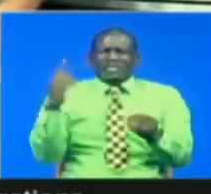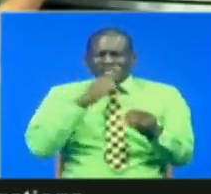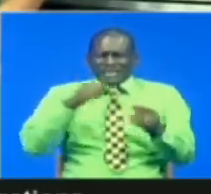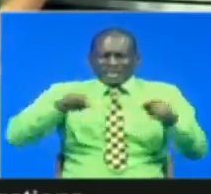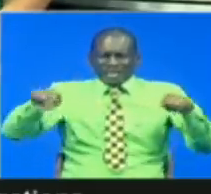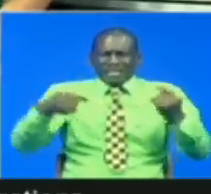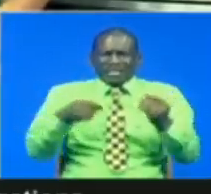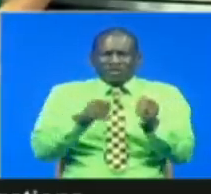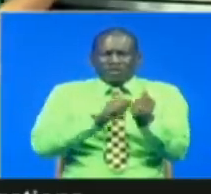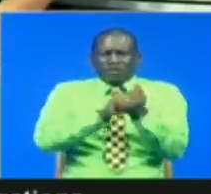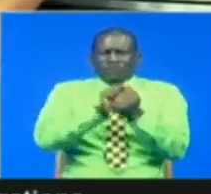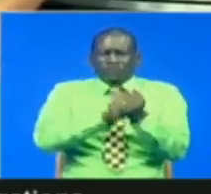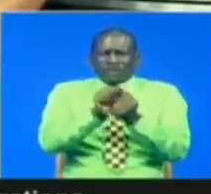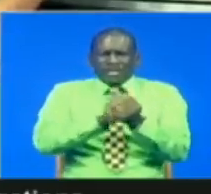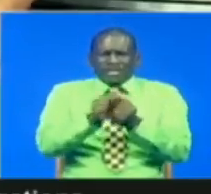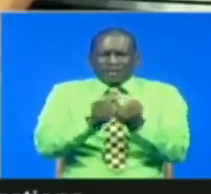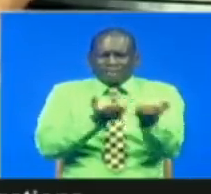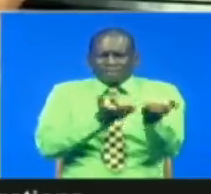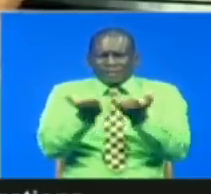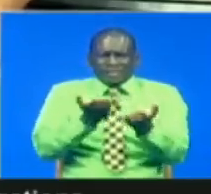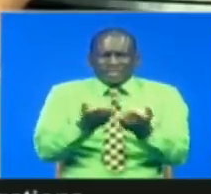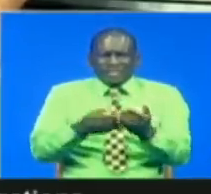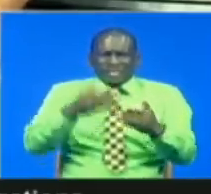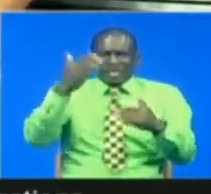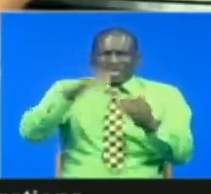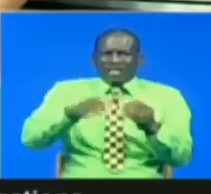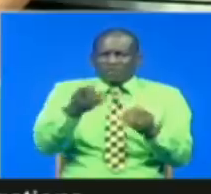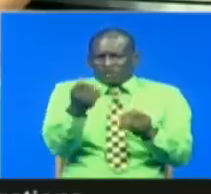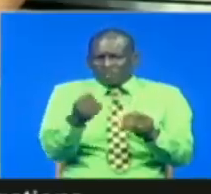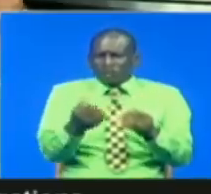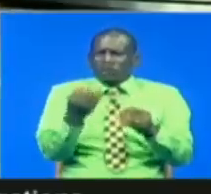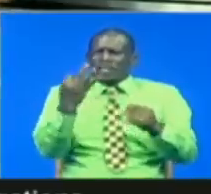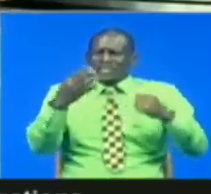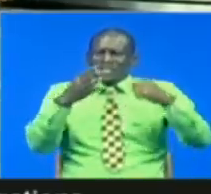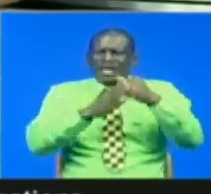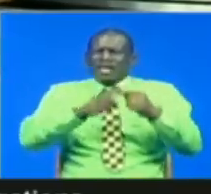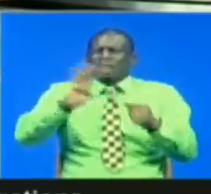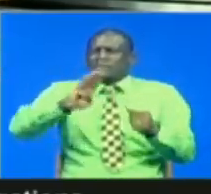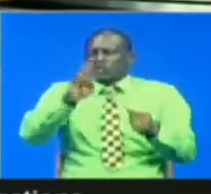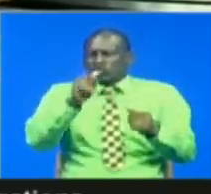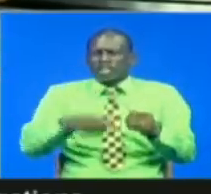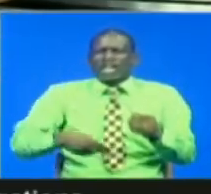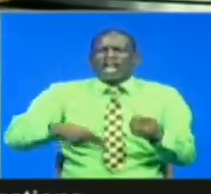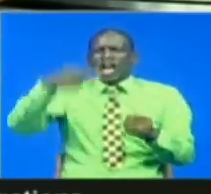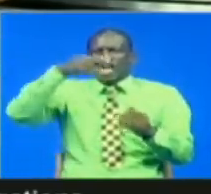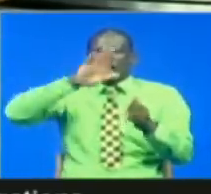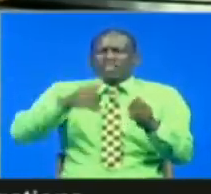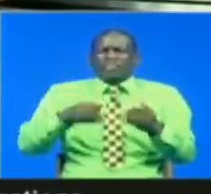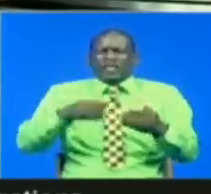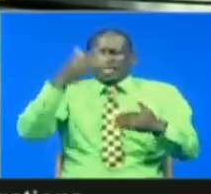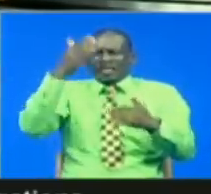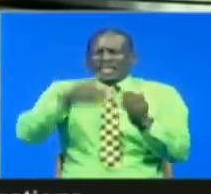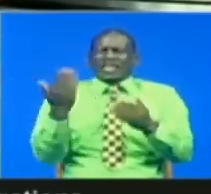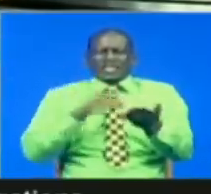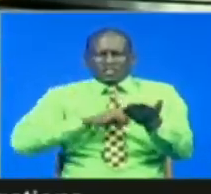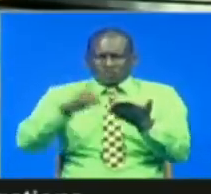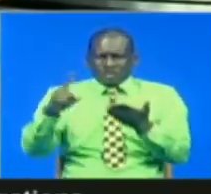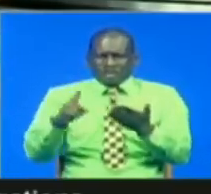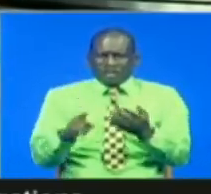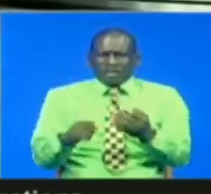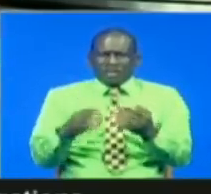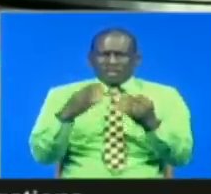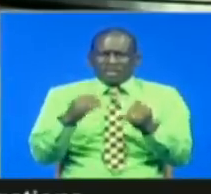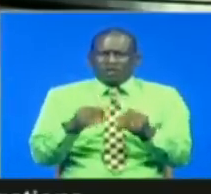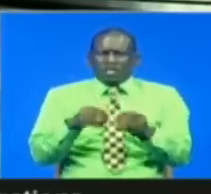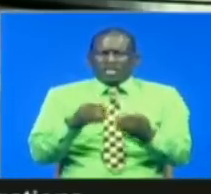Friday's trade with the market capitalization 39 billion shillings higher than it closed last week, signaling a gain